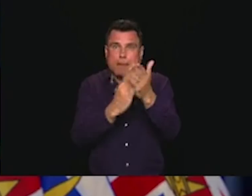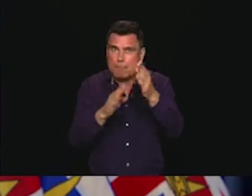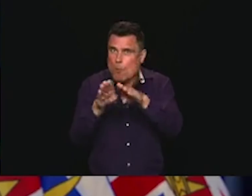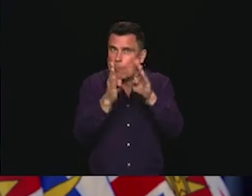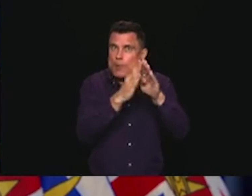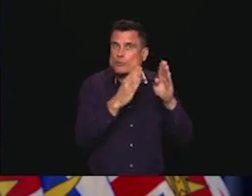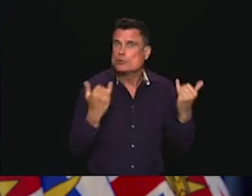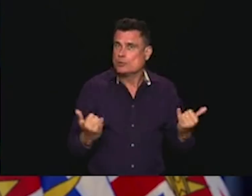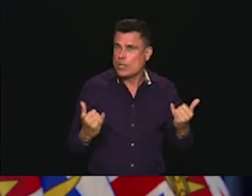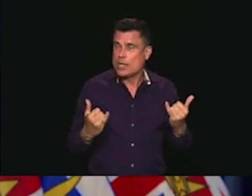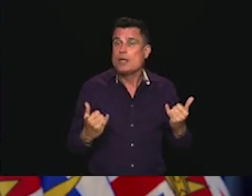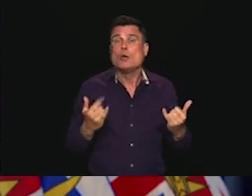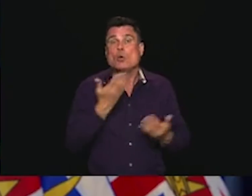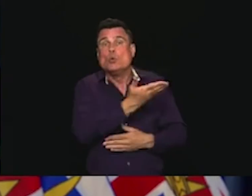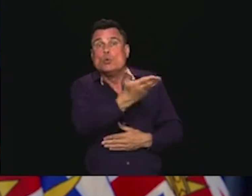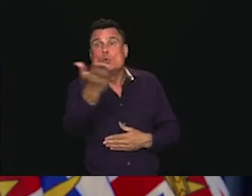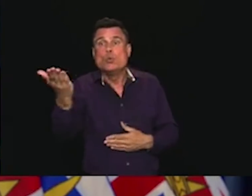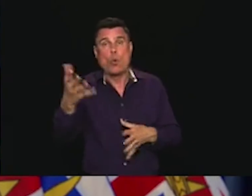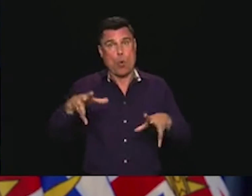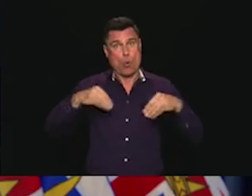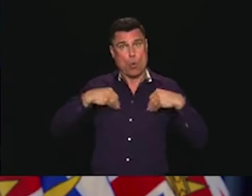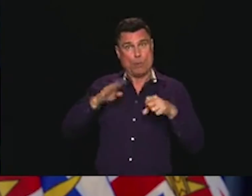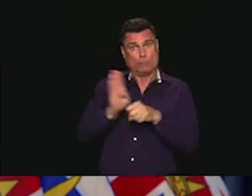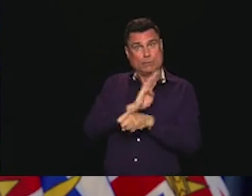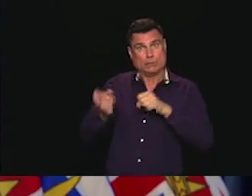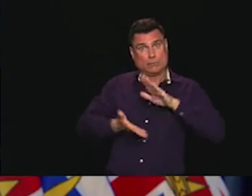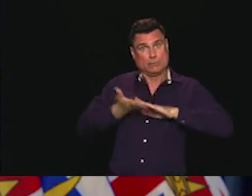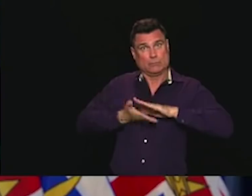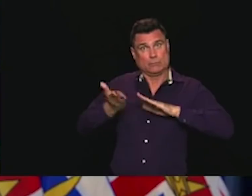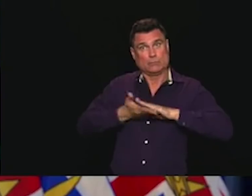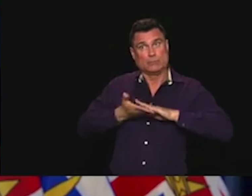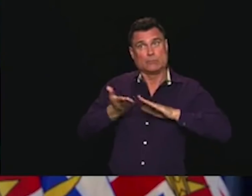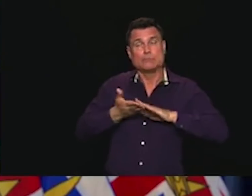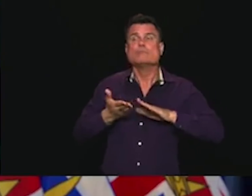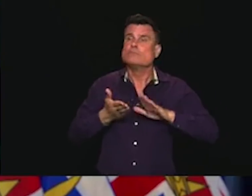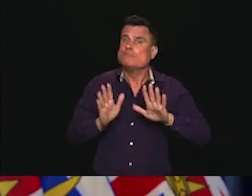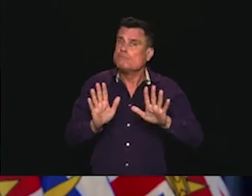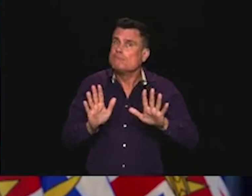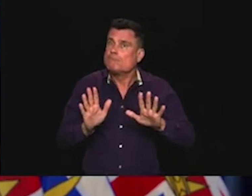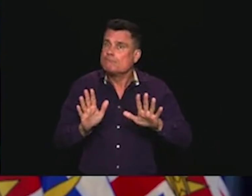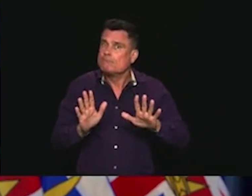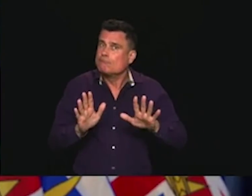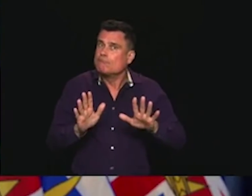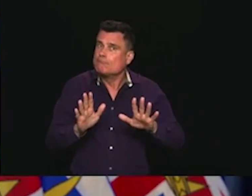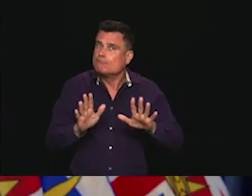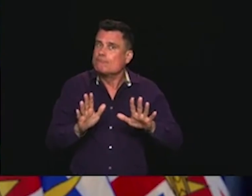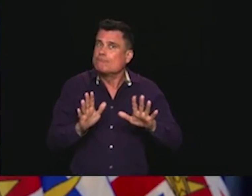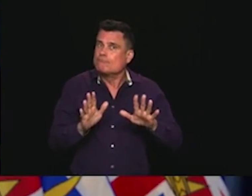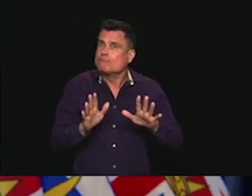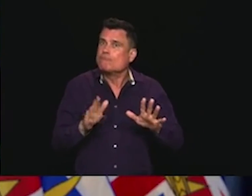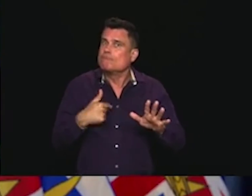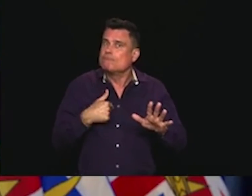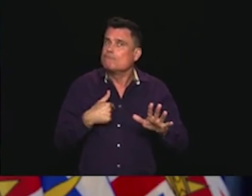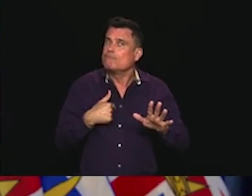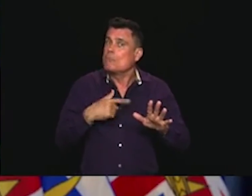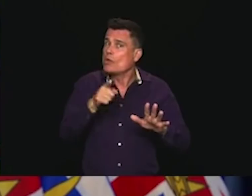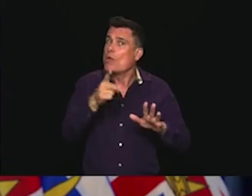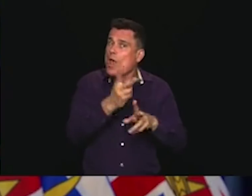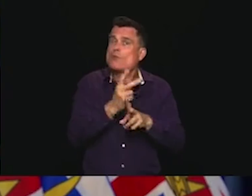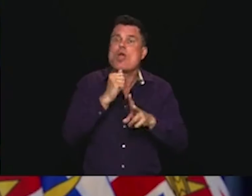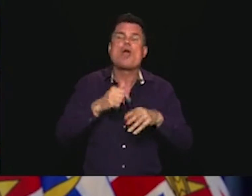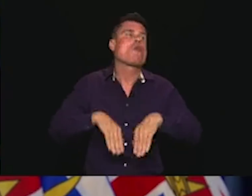to their care providers. We now have 1,975 people who are fully recovered